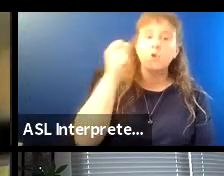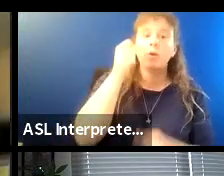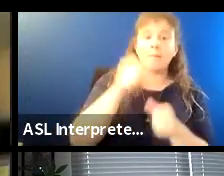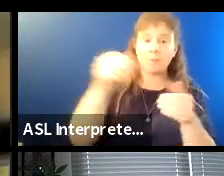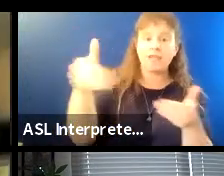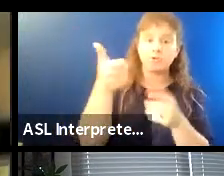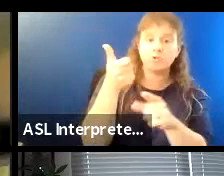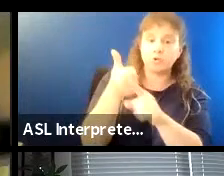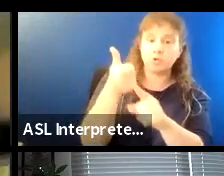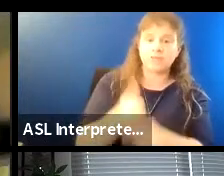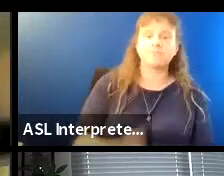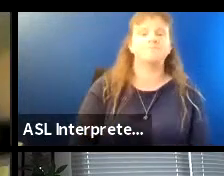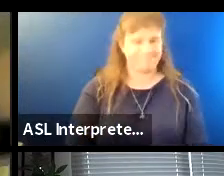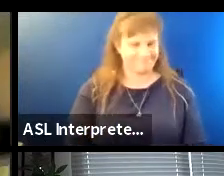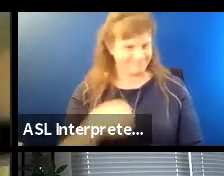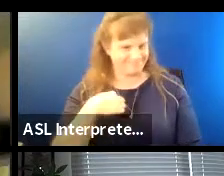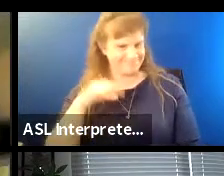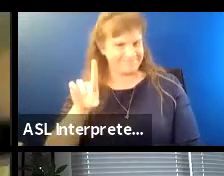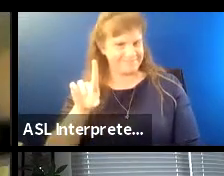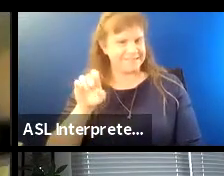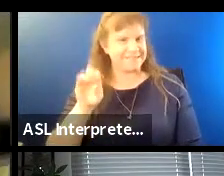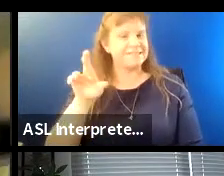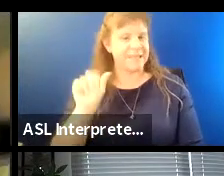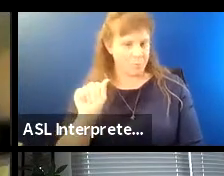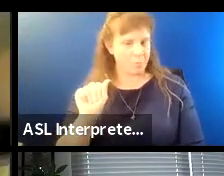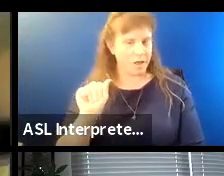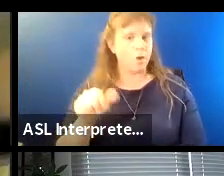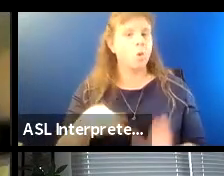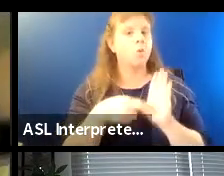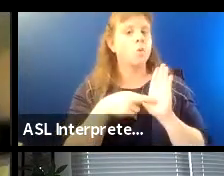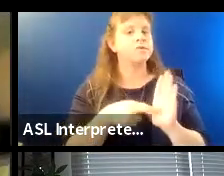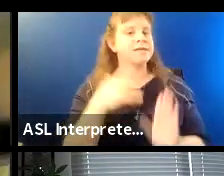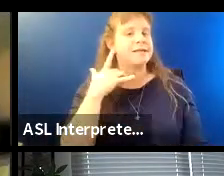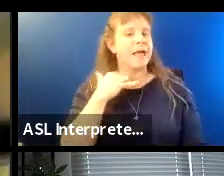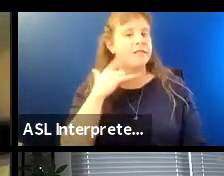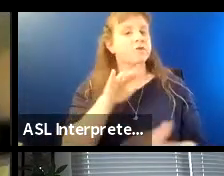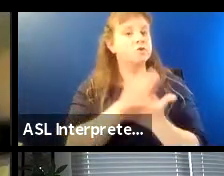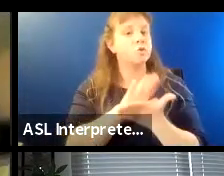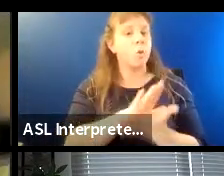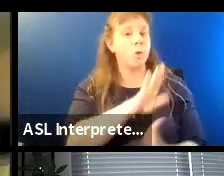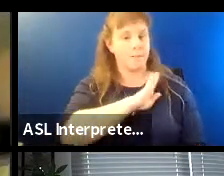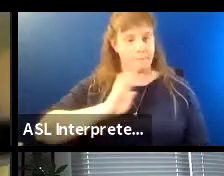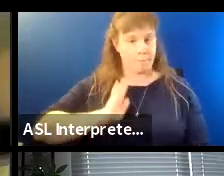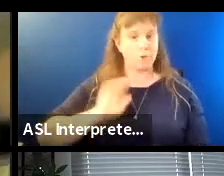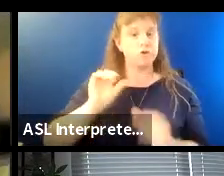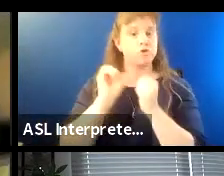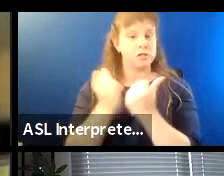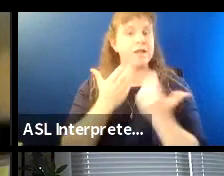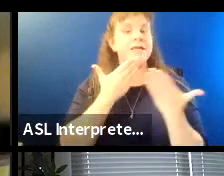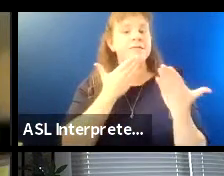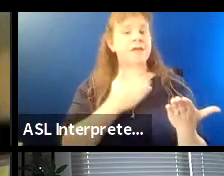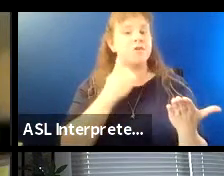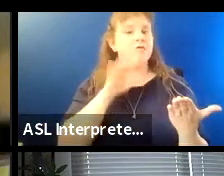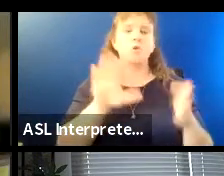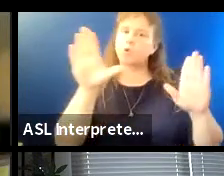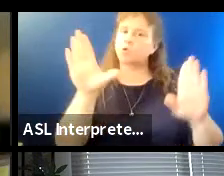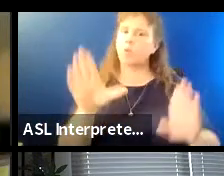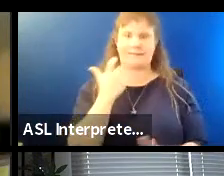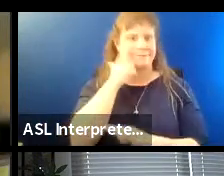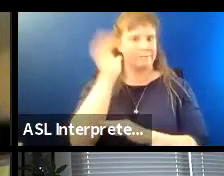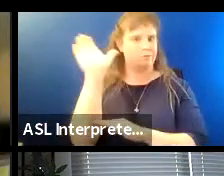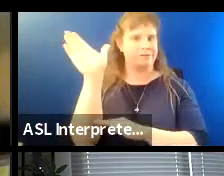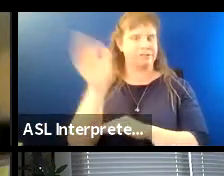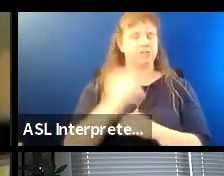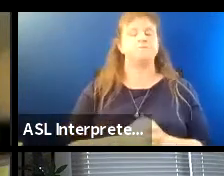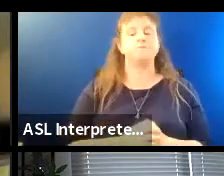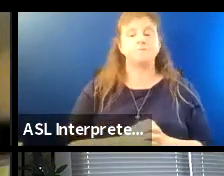yourself. Okay, hi Sonia. My name is Deborah Shade. I represent the California School Board Association, and thank you for your great presentation. I think